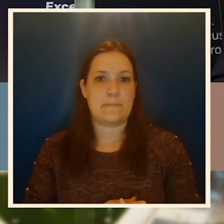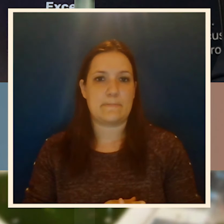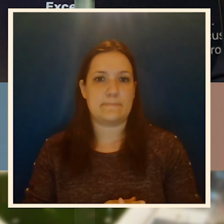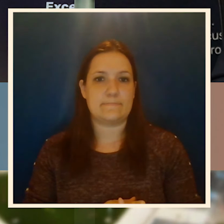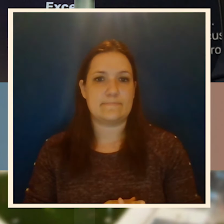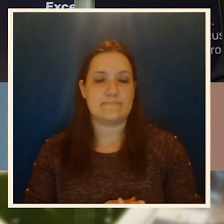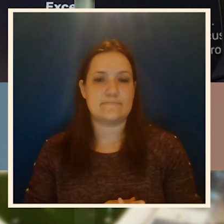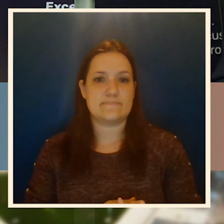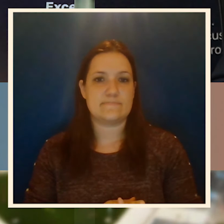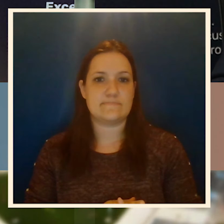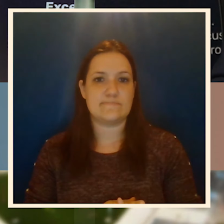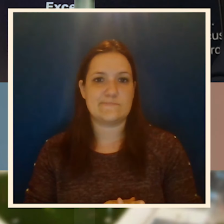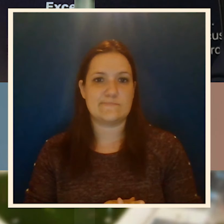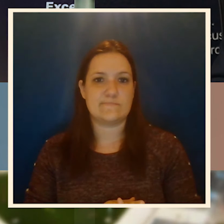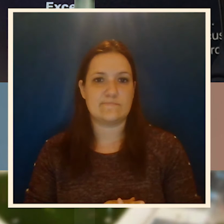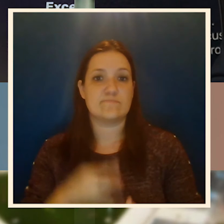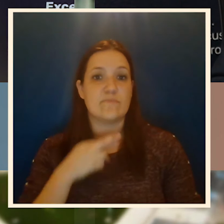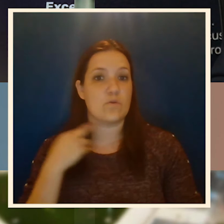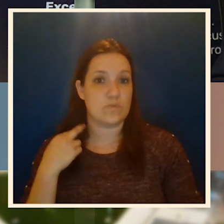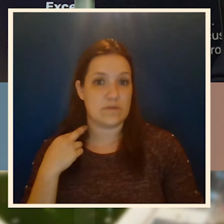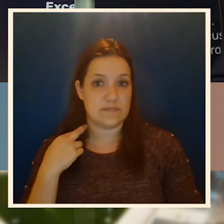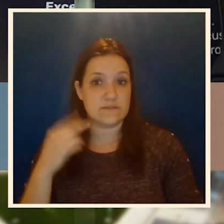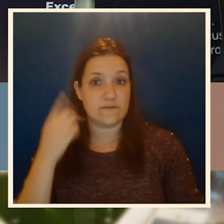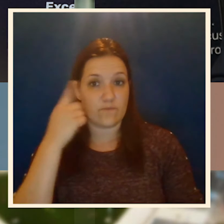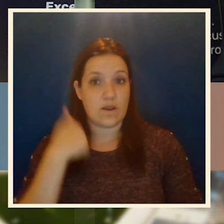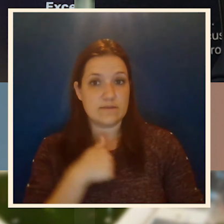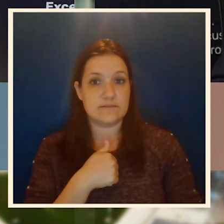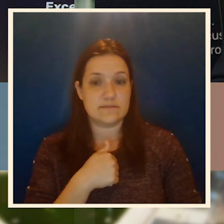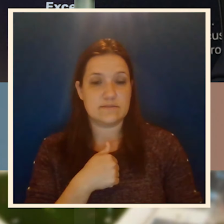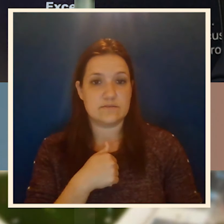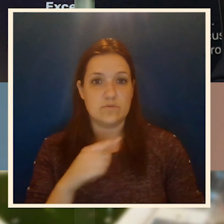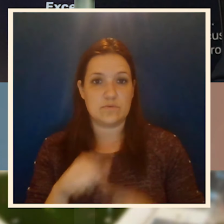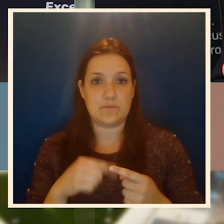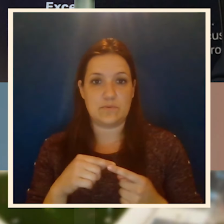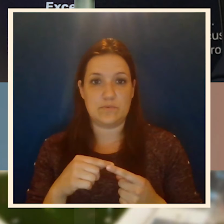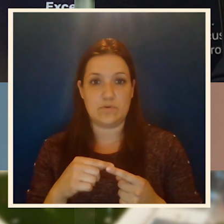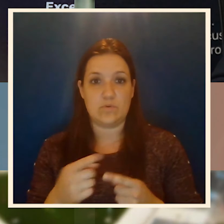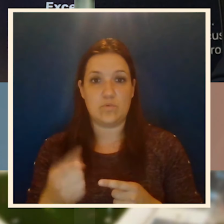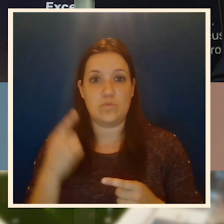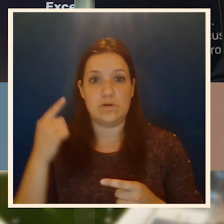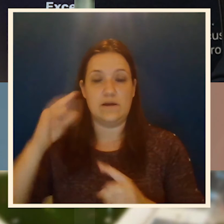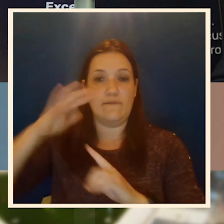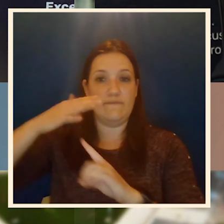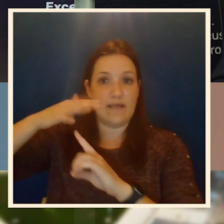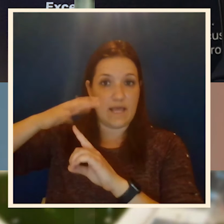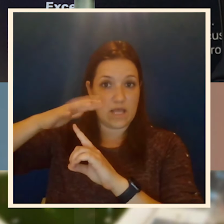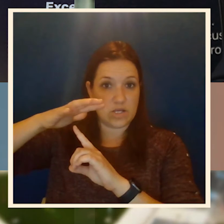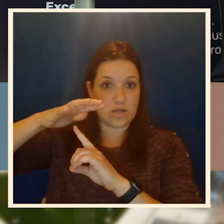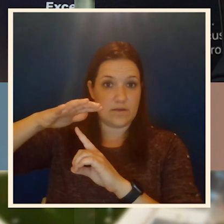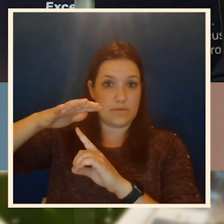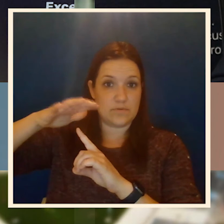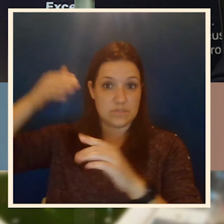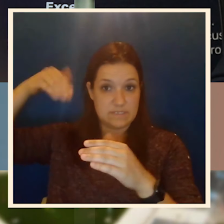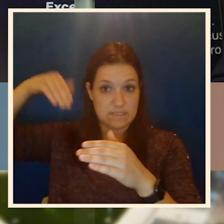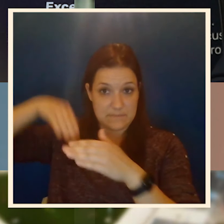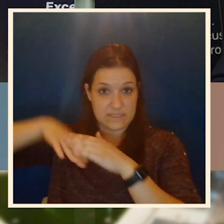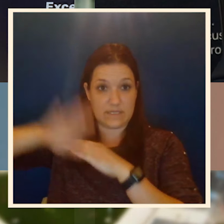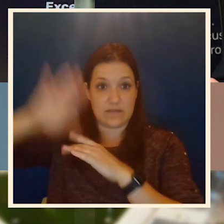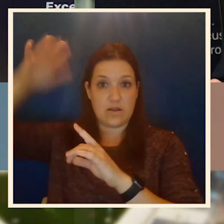is a major risk to us when one of the helicopters comes